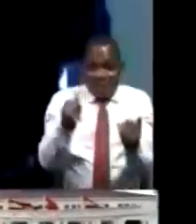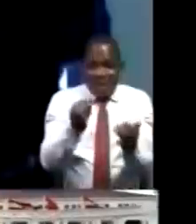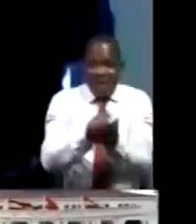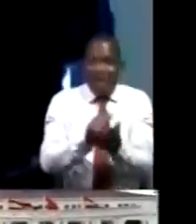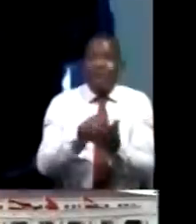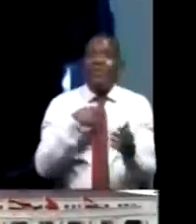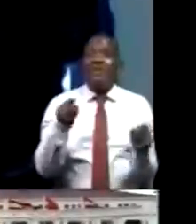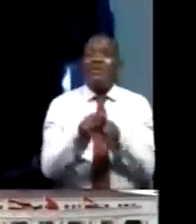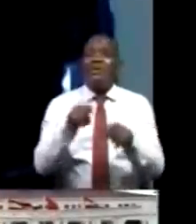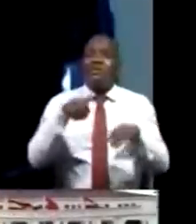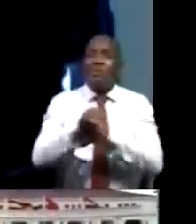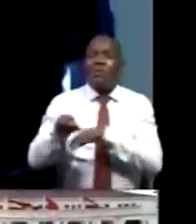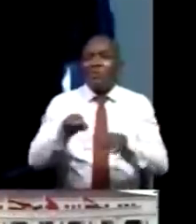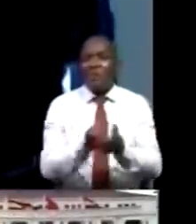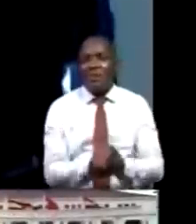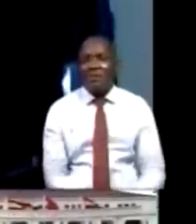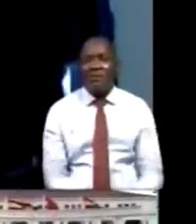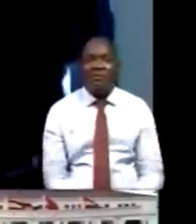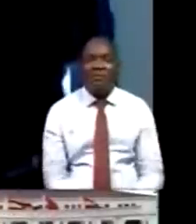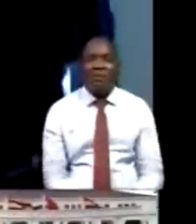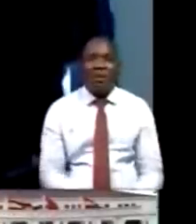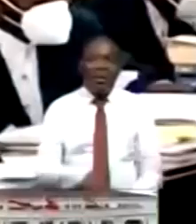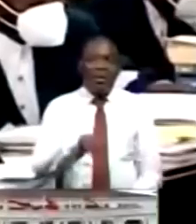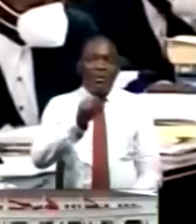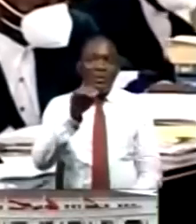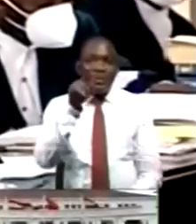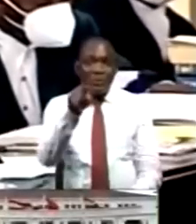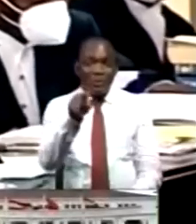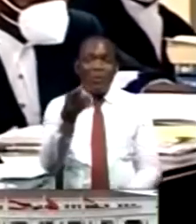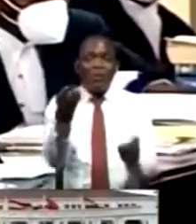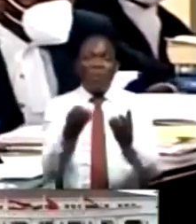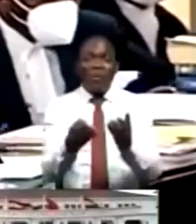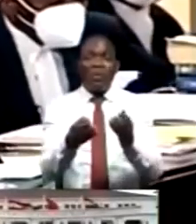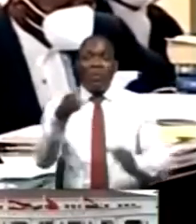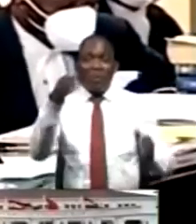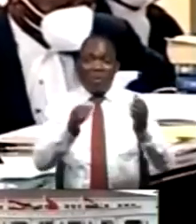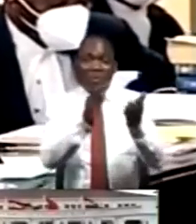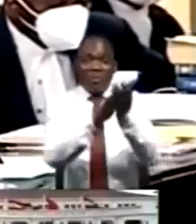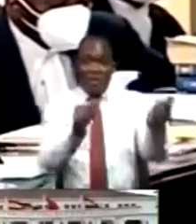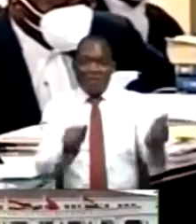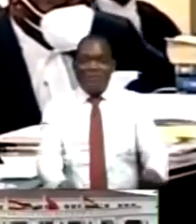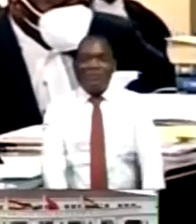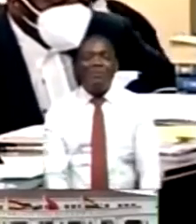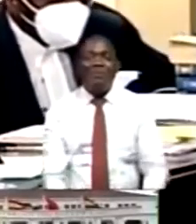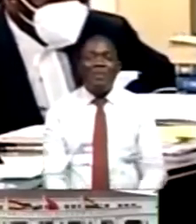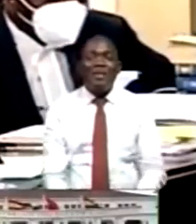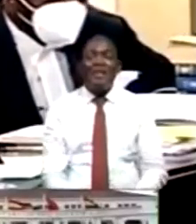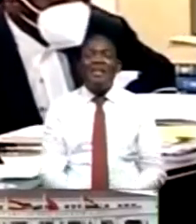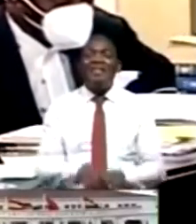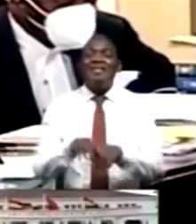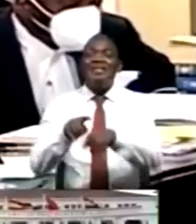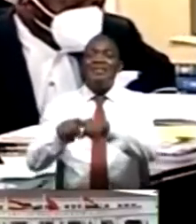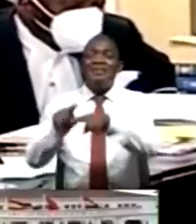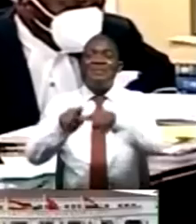I had also been sent to do so. Oh, so you want the court to believe that